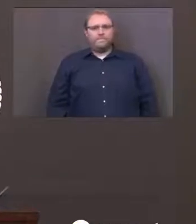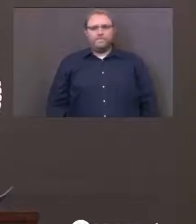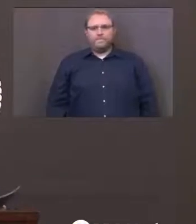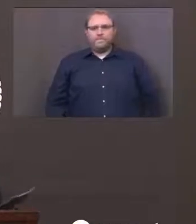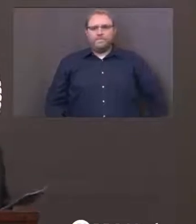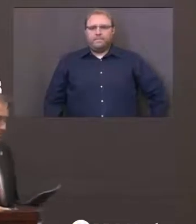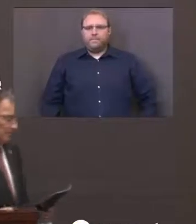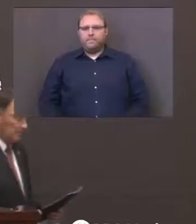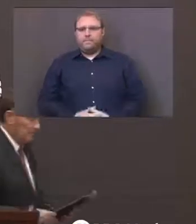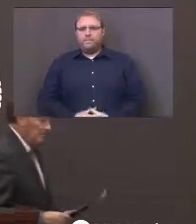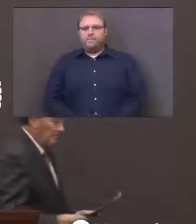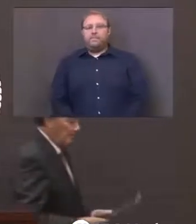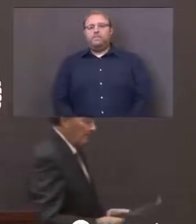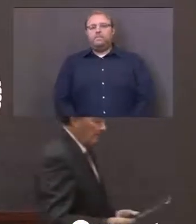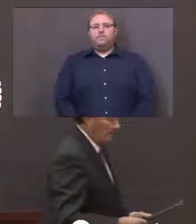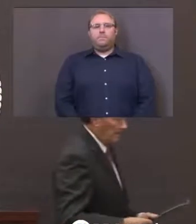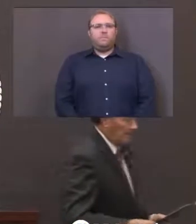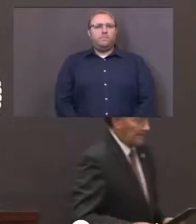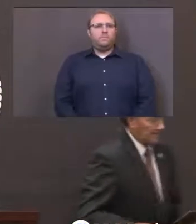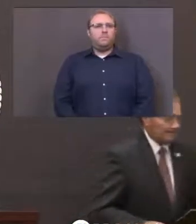Here she comes.